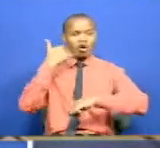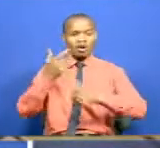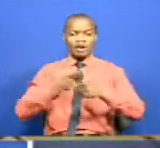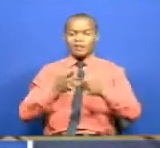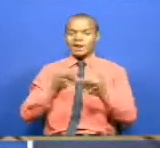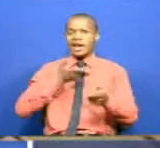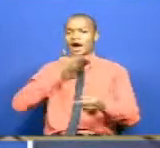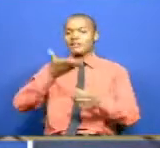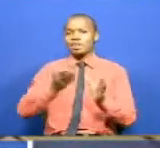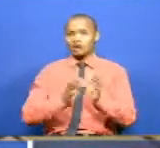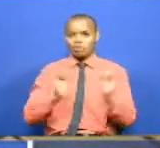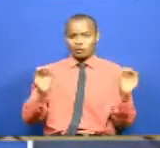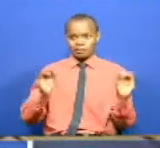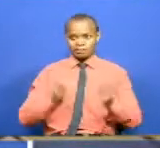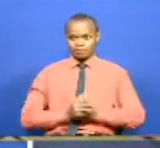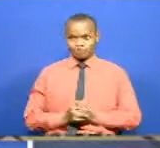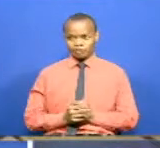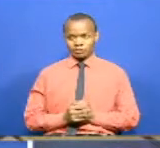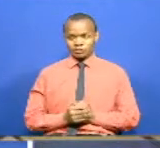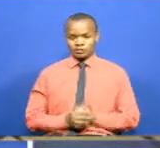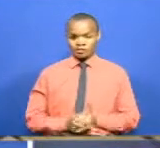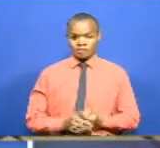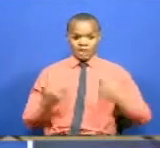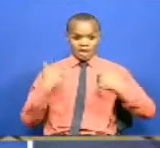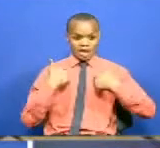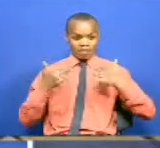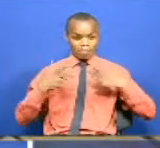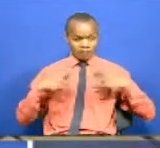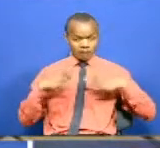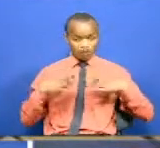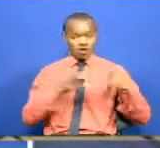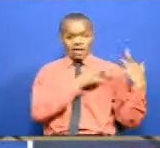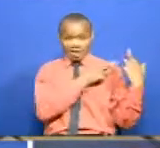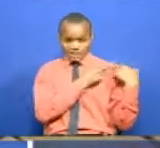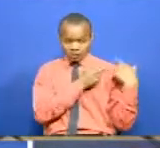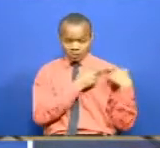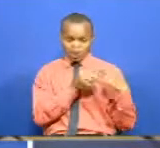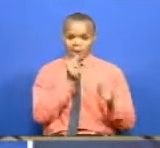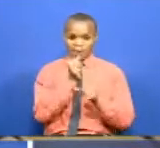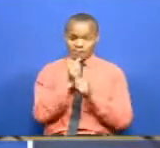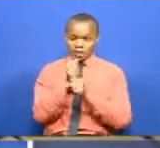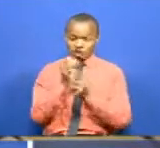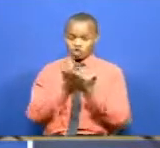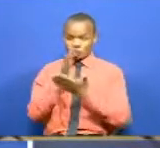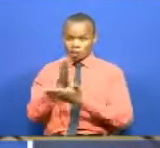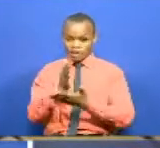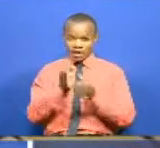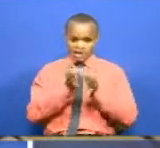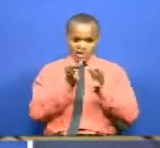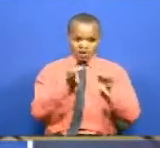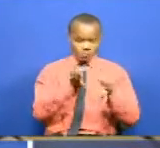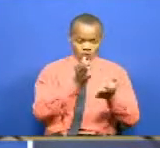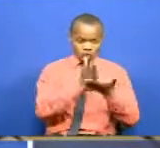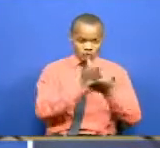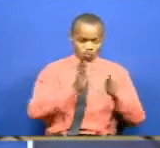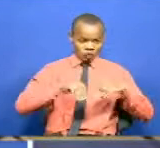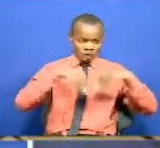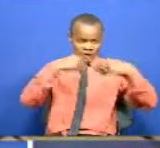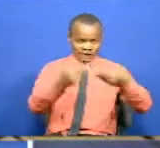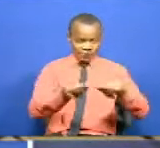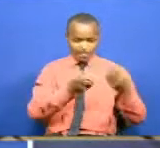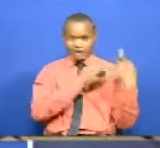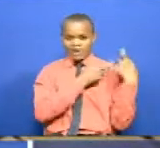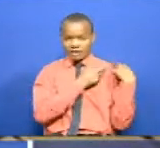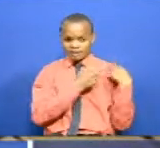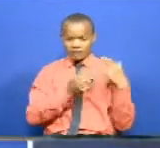We need these people to do that work for you, to ensure anybody who has received your front loading delivers